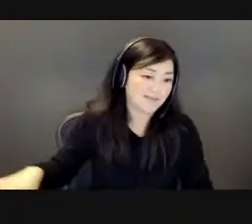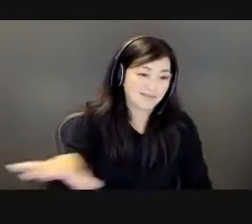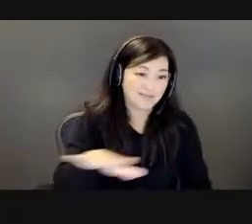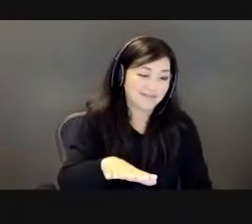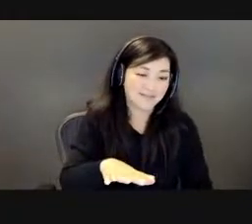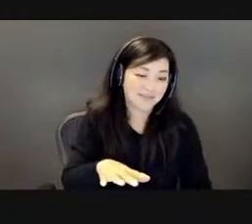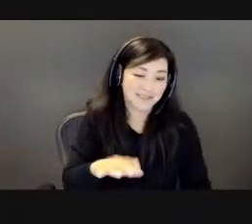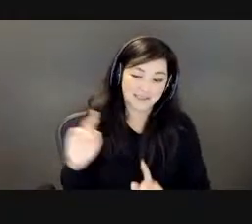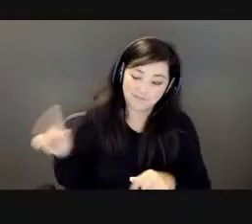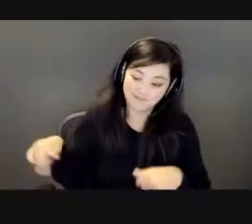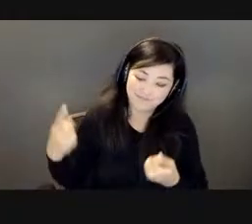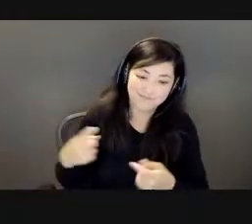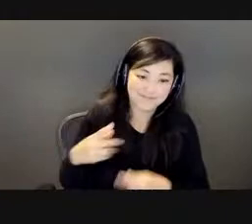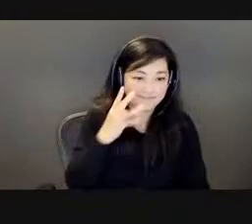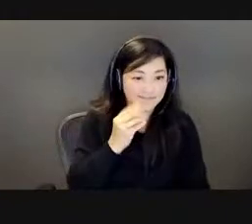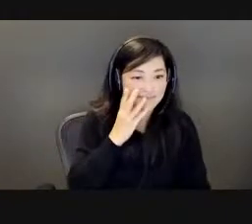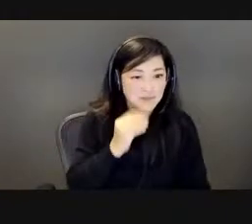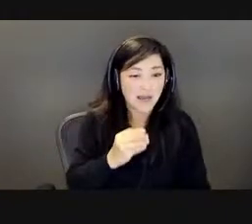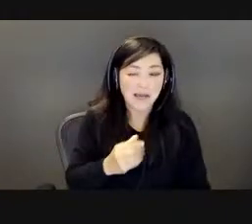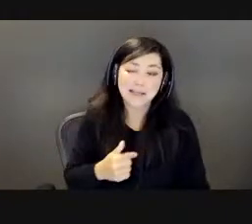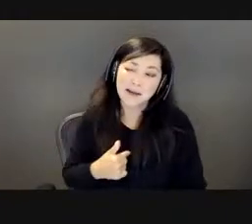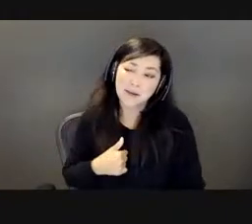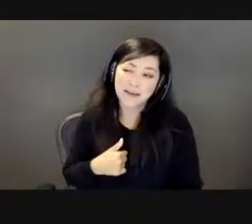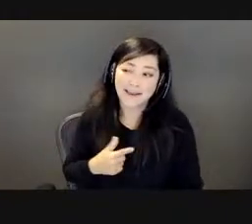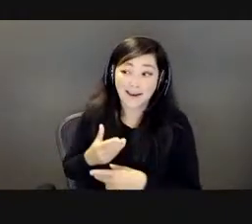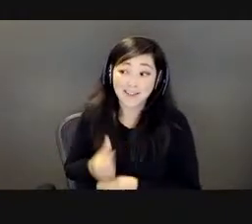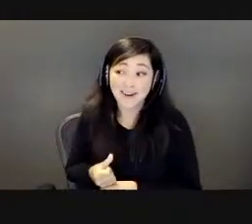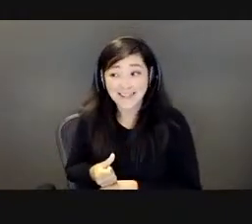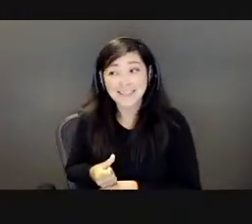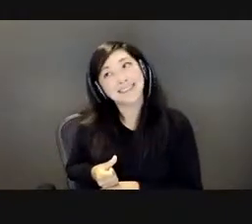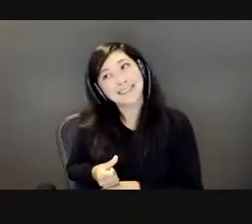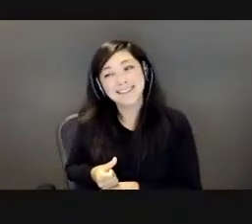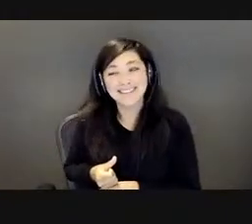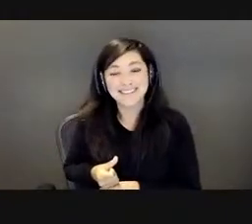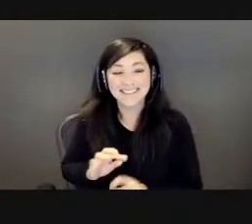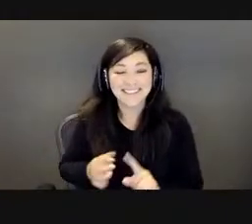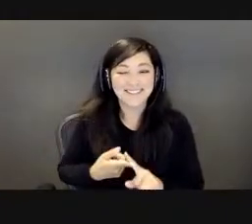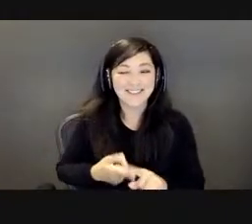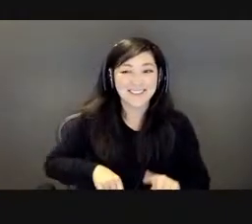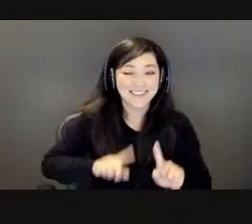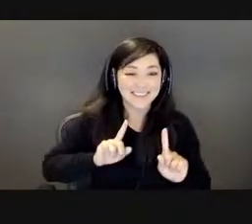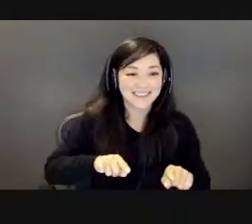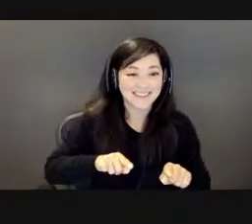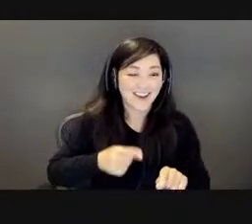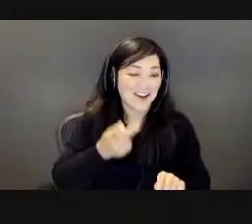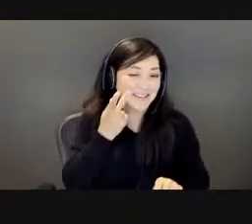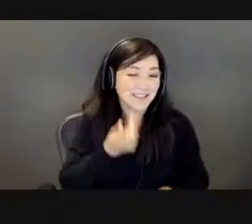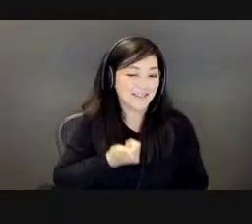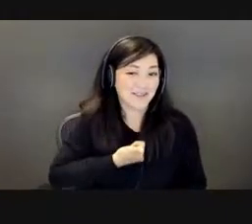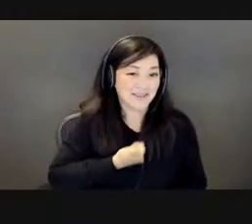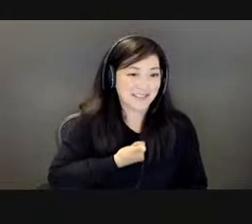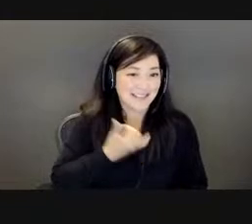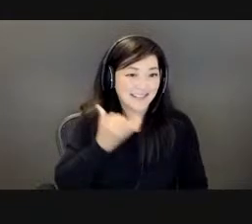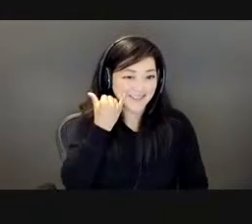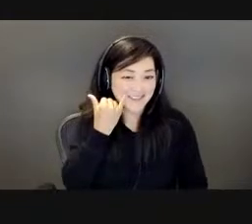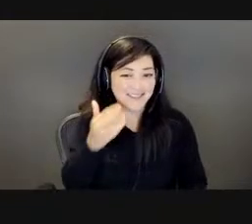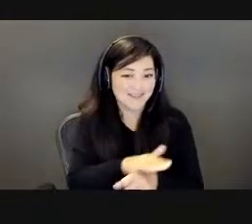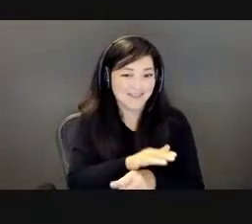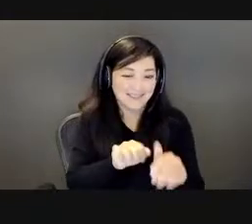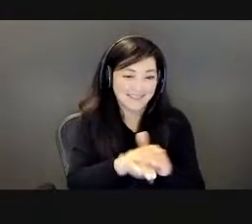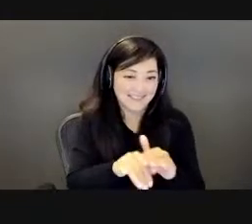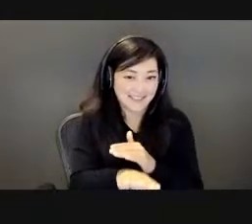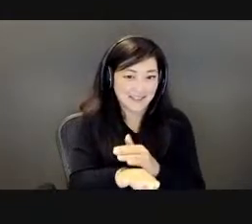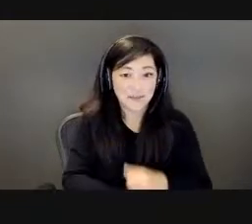to go, I'll go check and see how accessible it is. Yeah, I can relate. Absolutely.